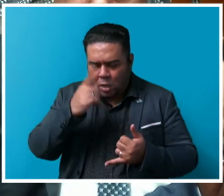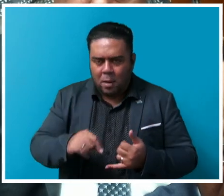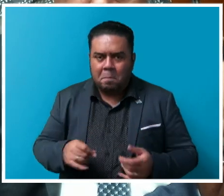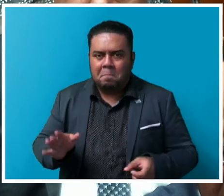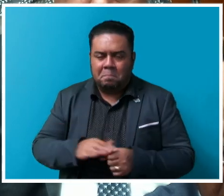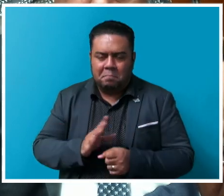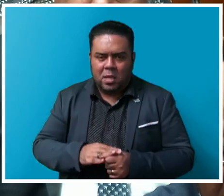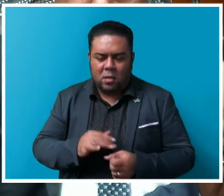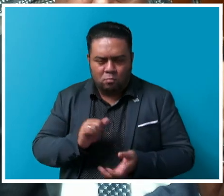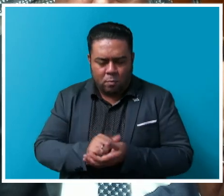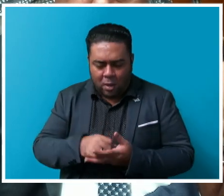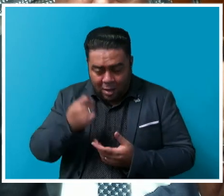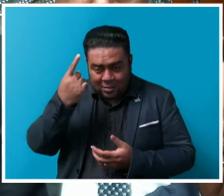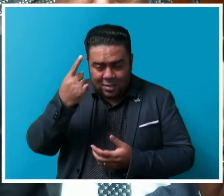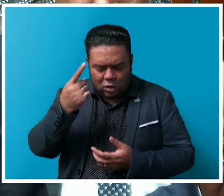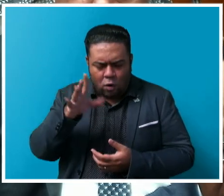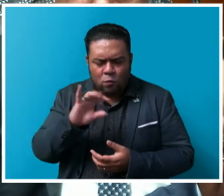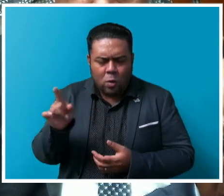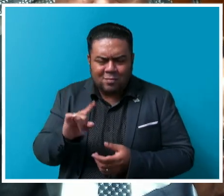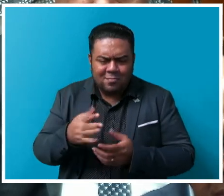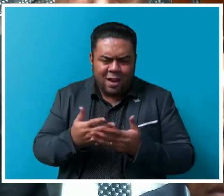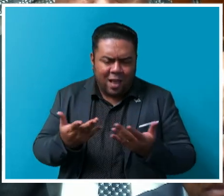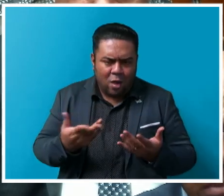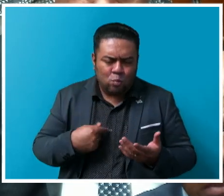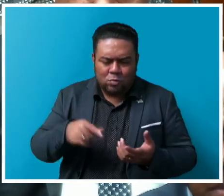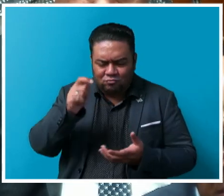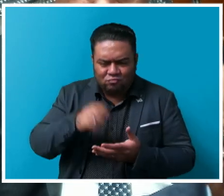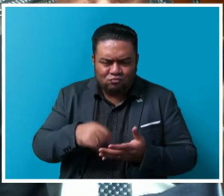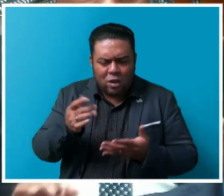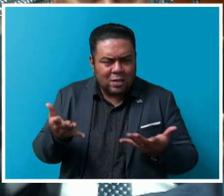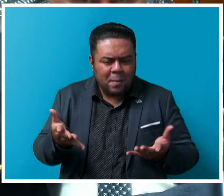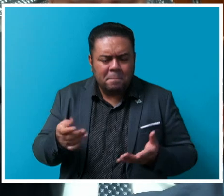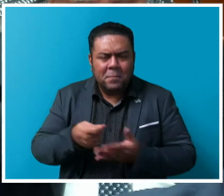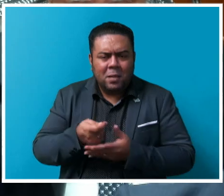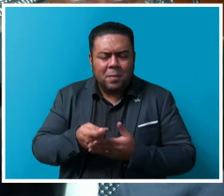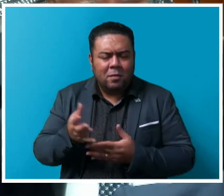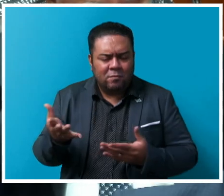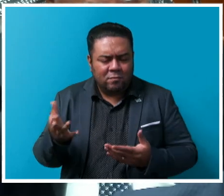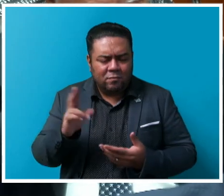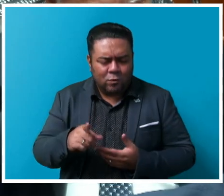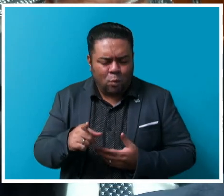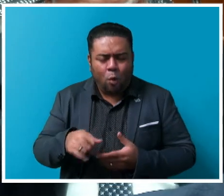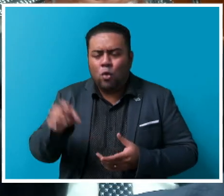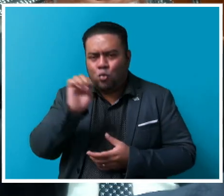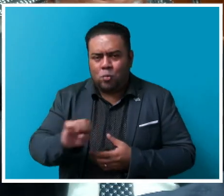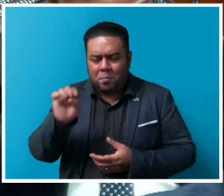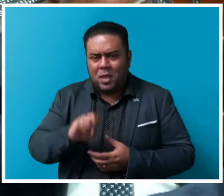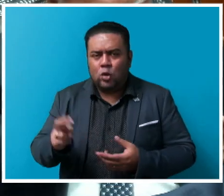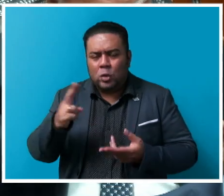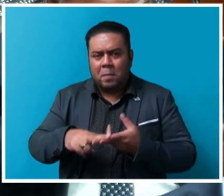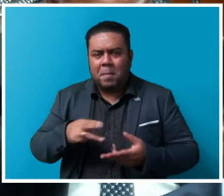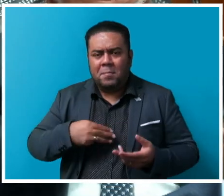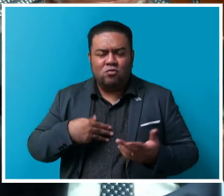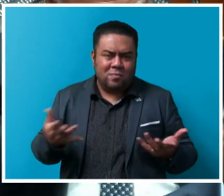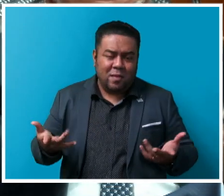the implementation of tariff liberalization under the Interim Economic Partnership Agreement with the European Union. This was